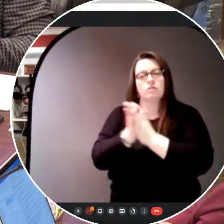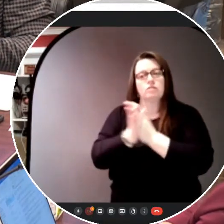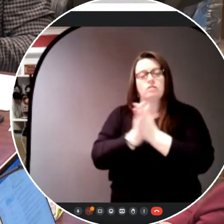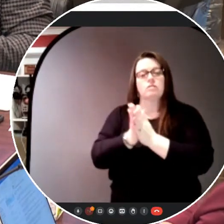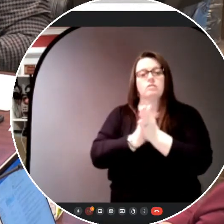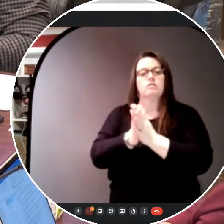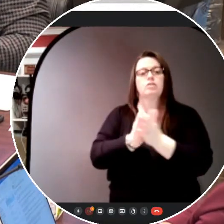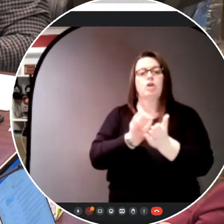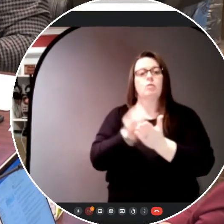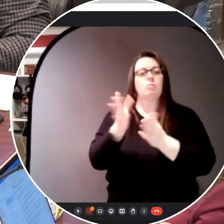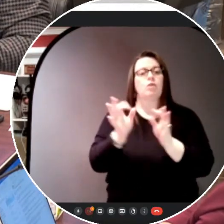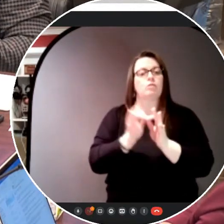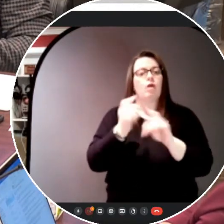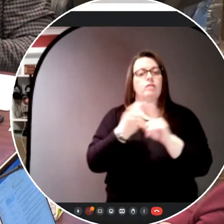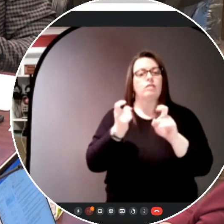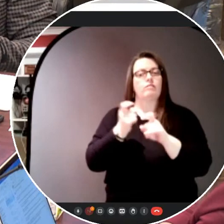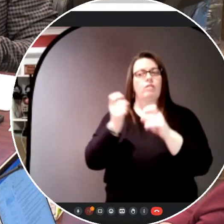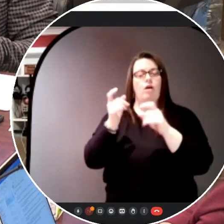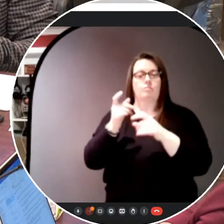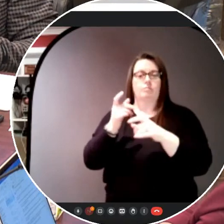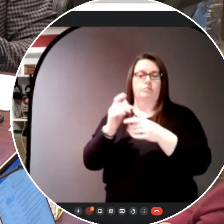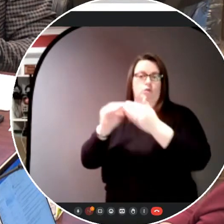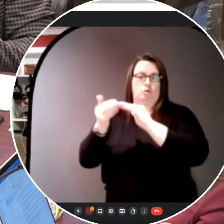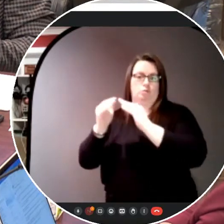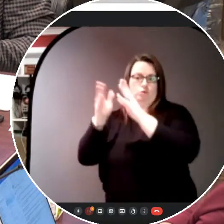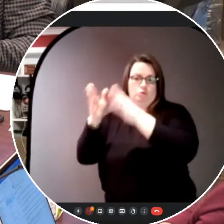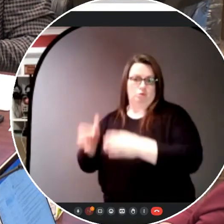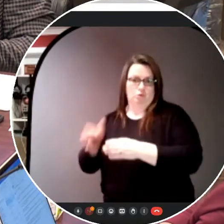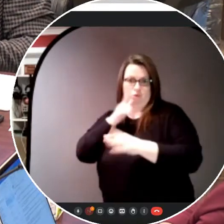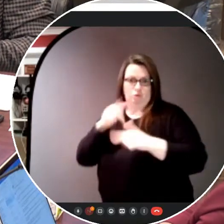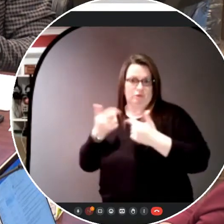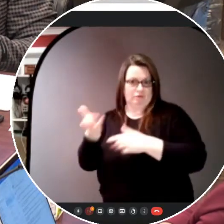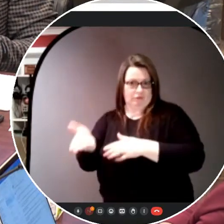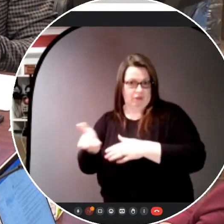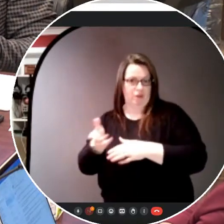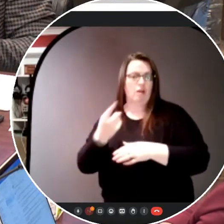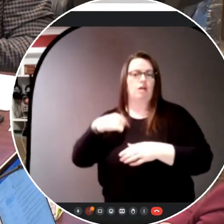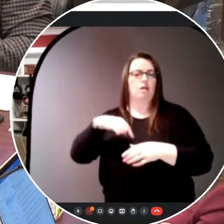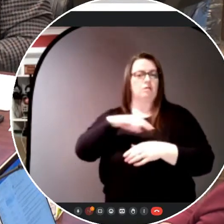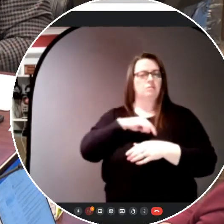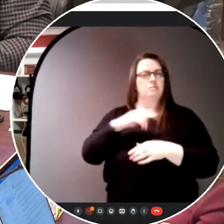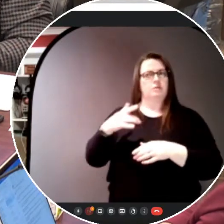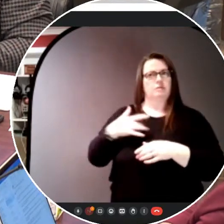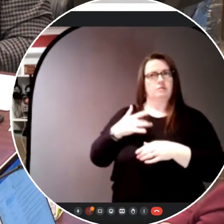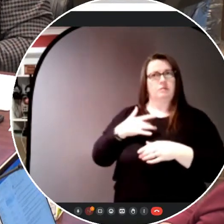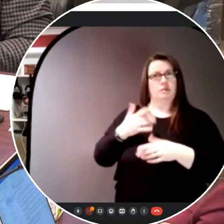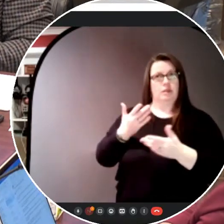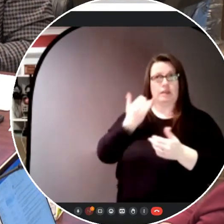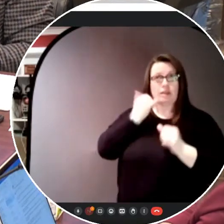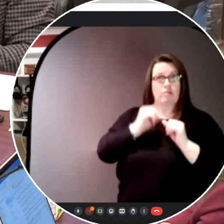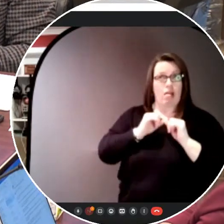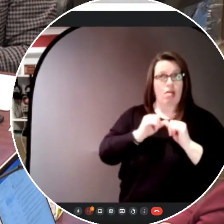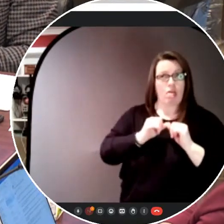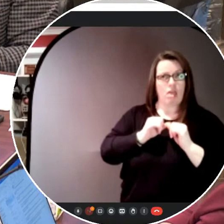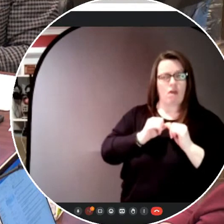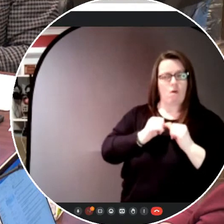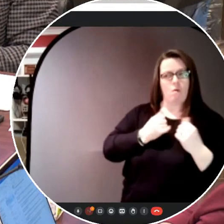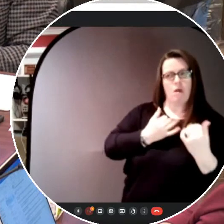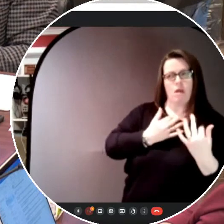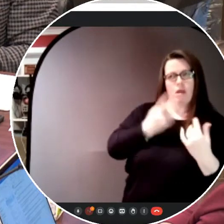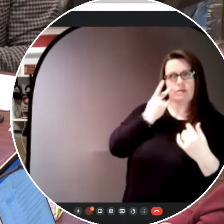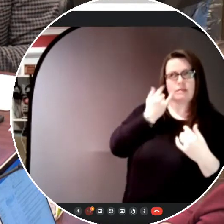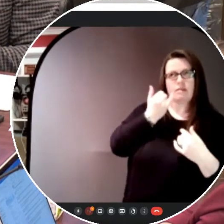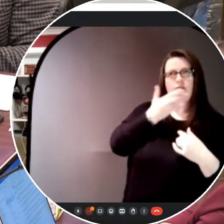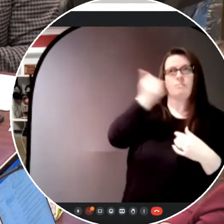community resident, and we don't anticipate that we would have any better offer trying to sell this property. So